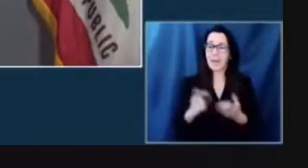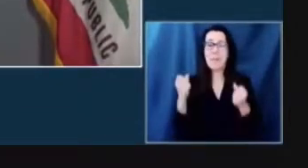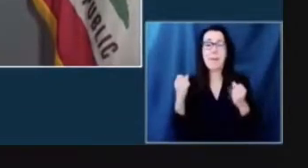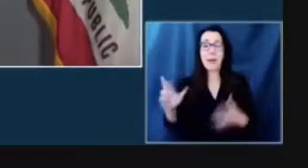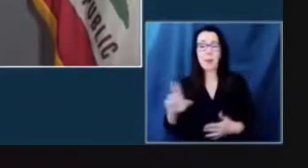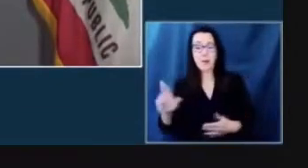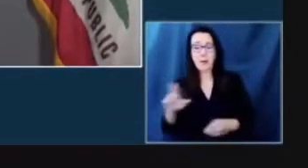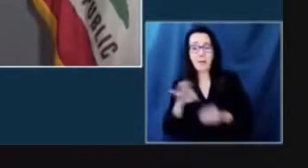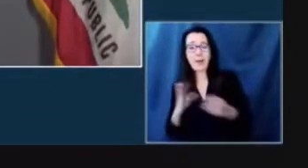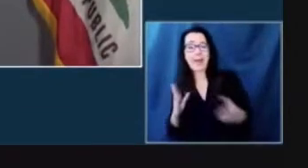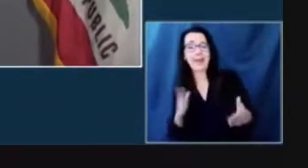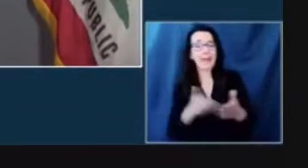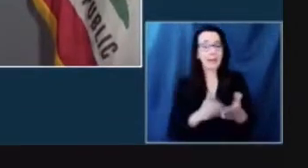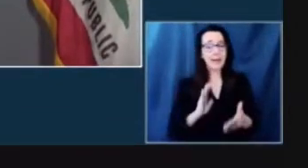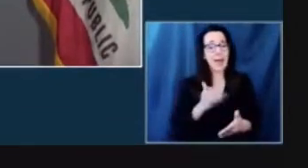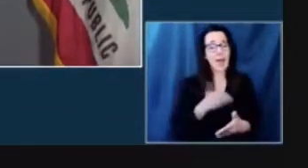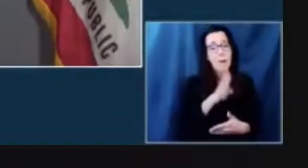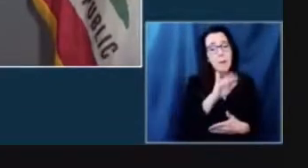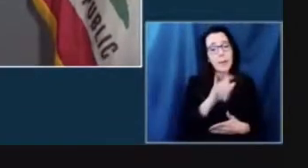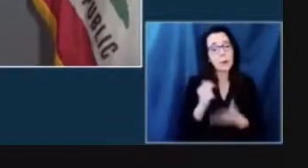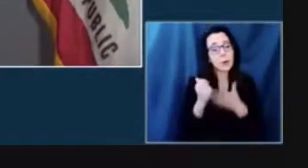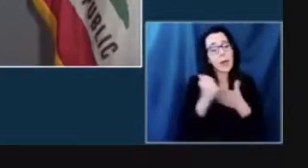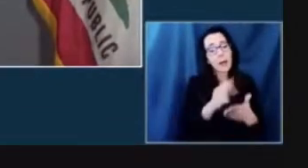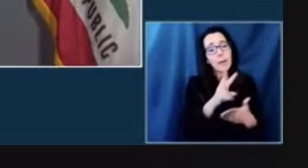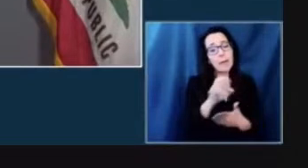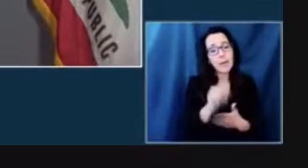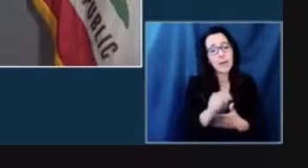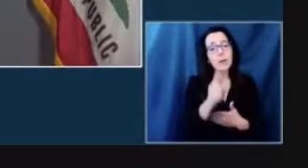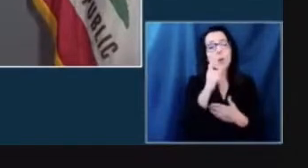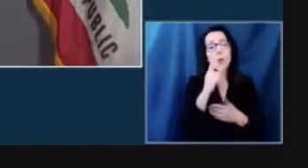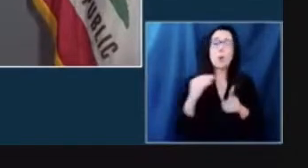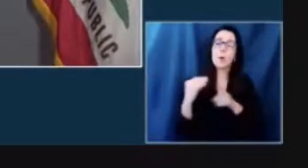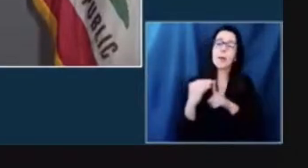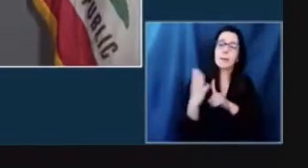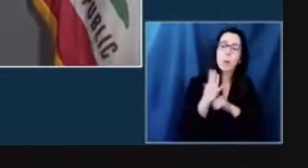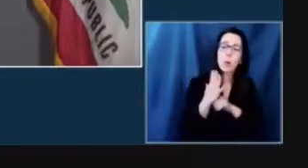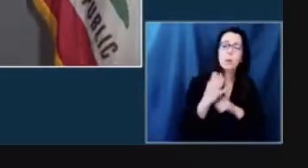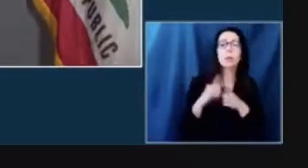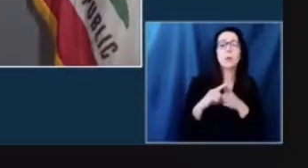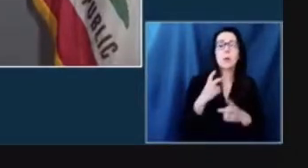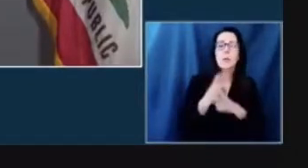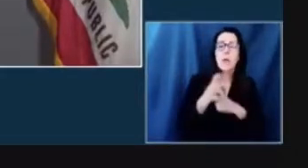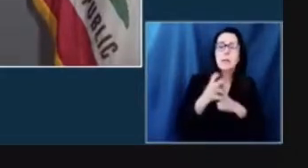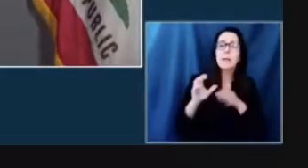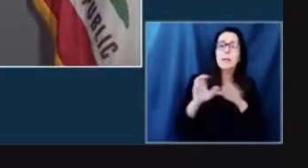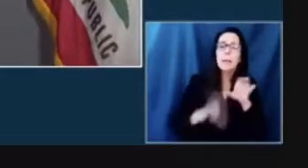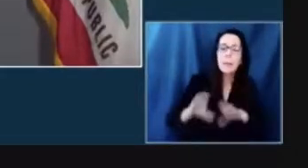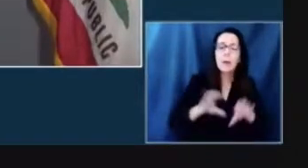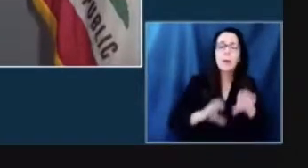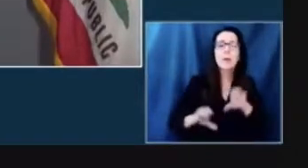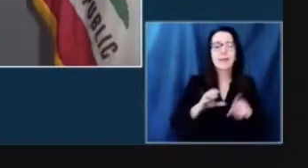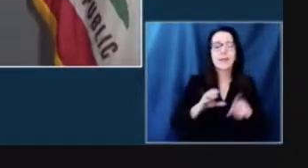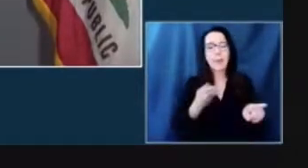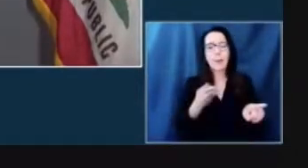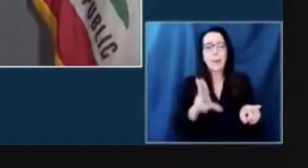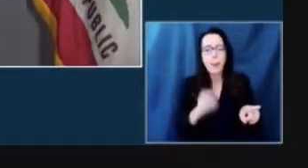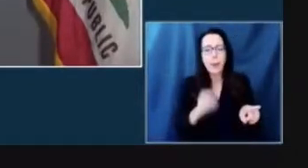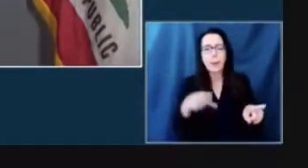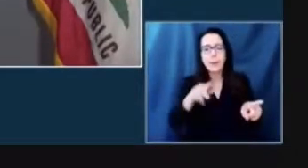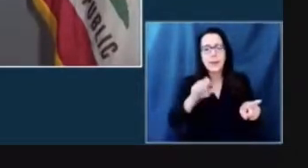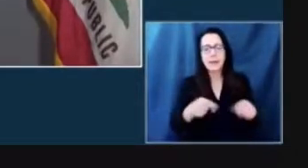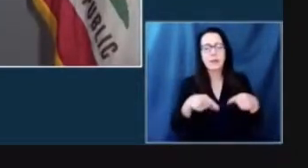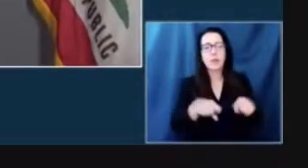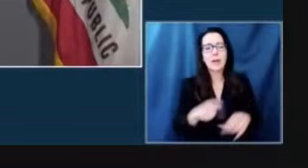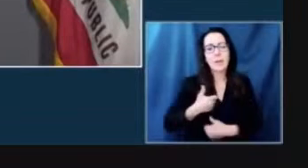our bill to help veterans exposed to toxic chemicals in burn pits during their military service. This bill